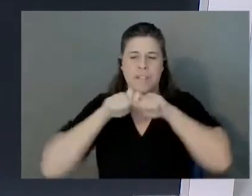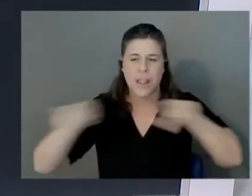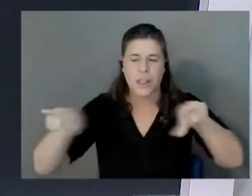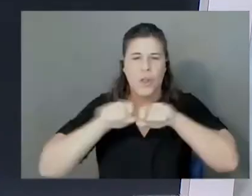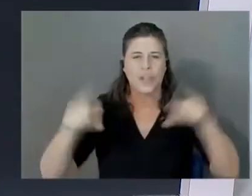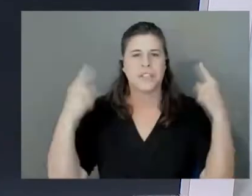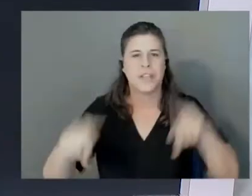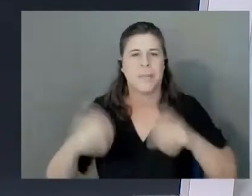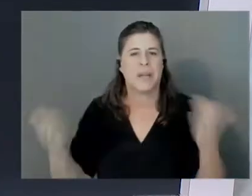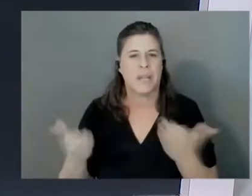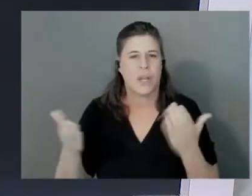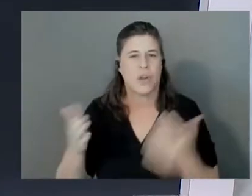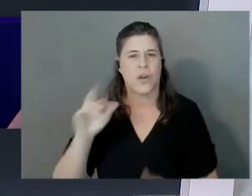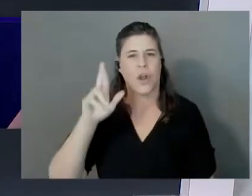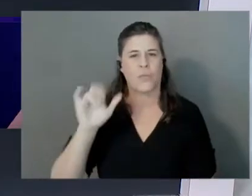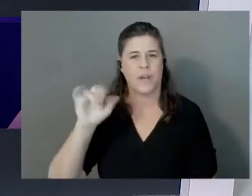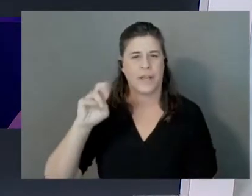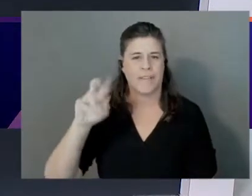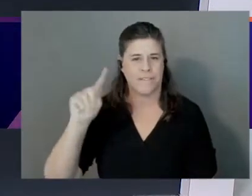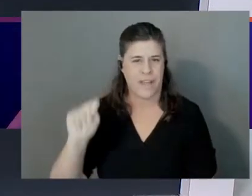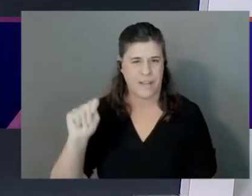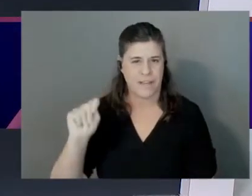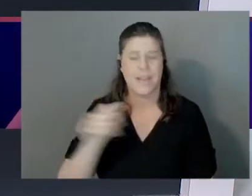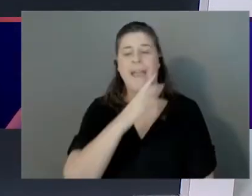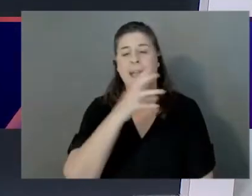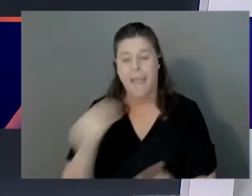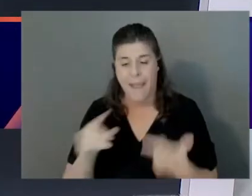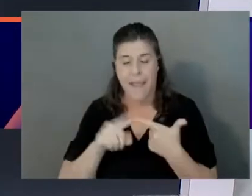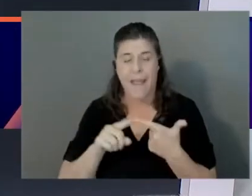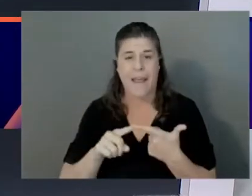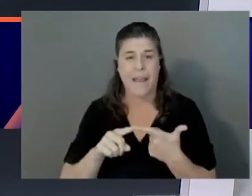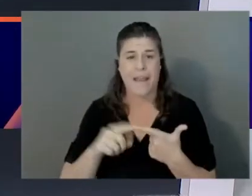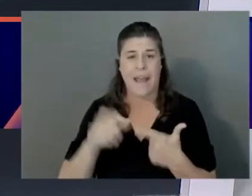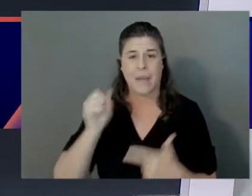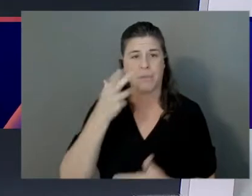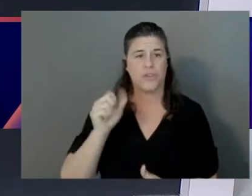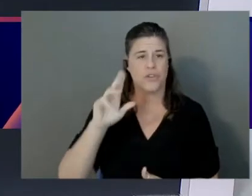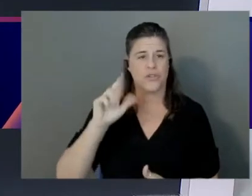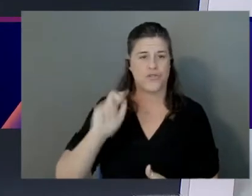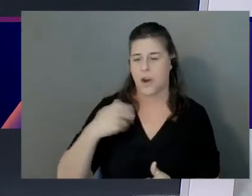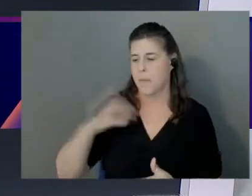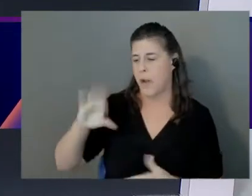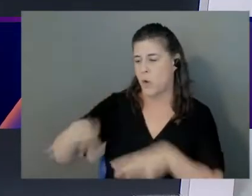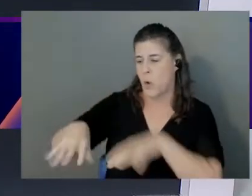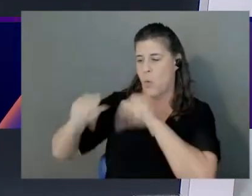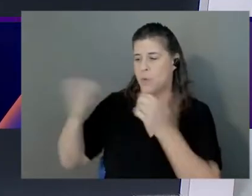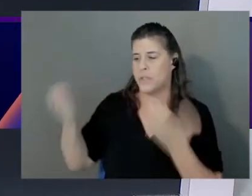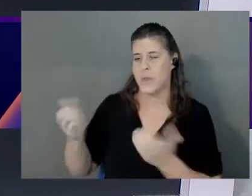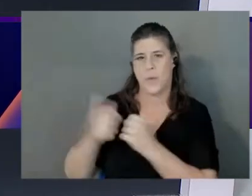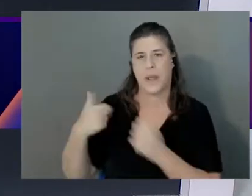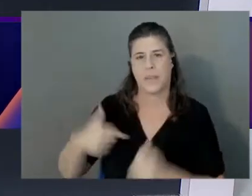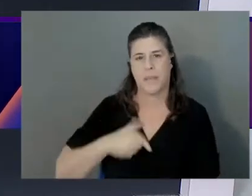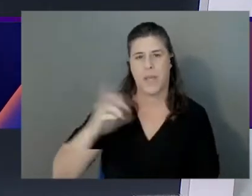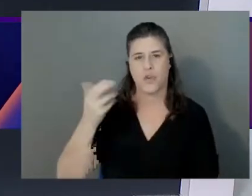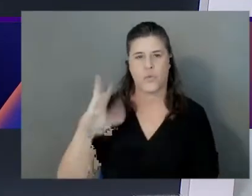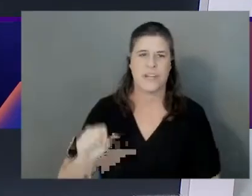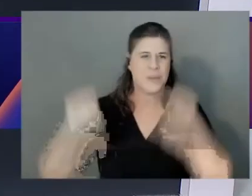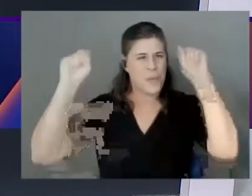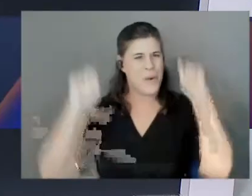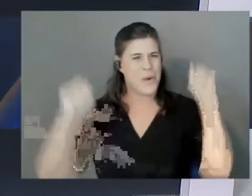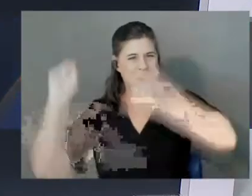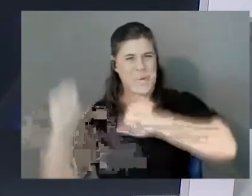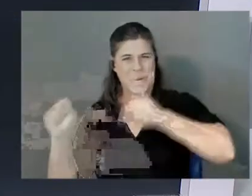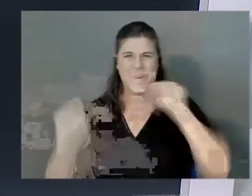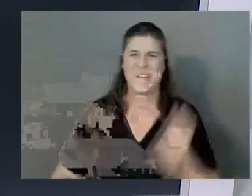at reInvent. And I'm Shashank, and I have my co-host here with me, Chris. Woo! Woo! And